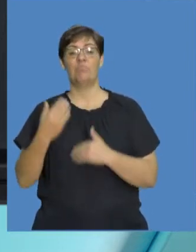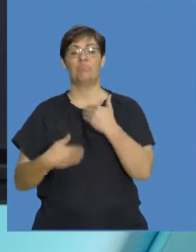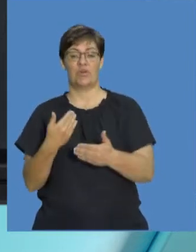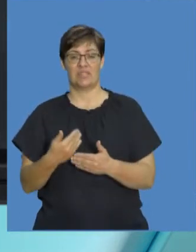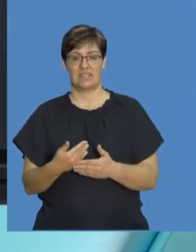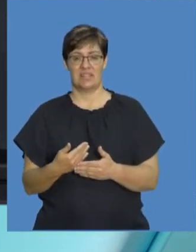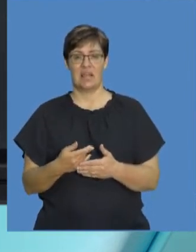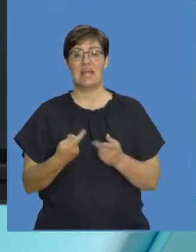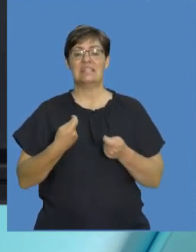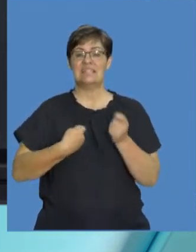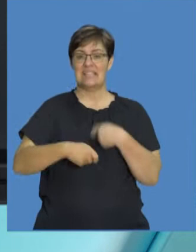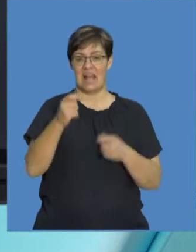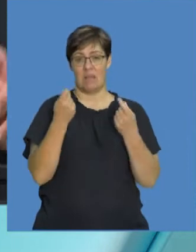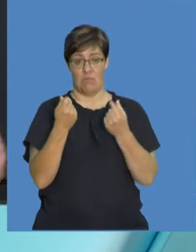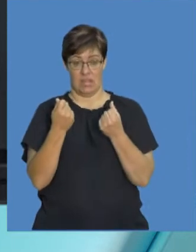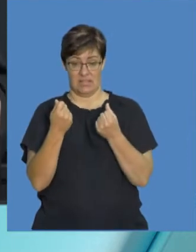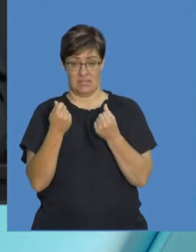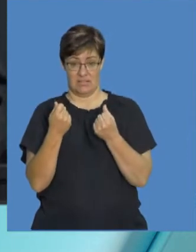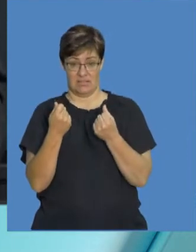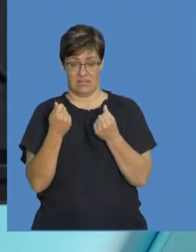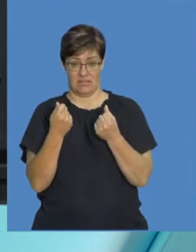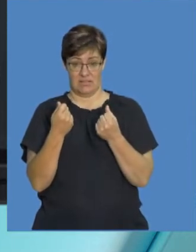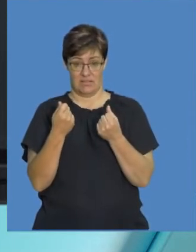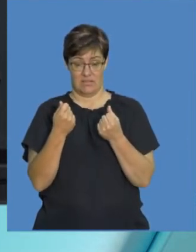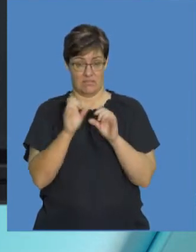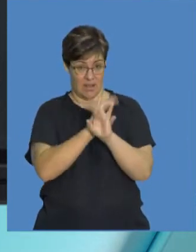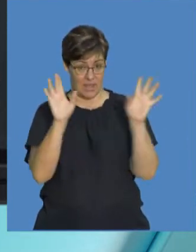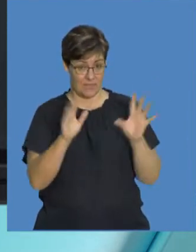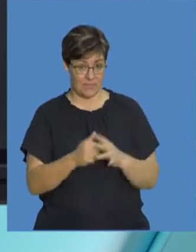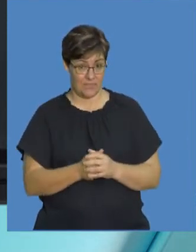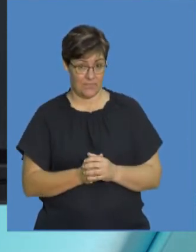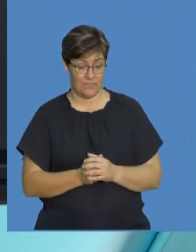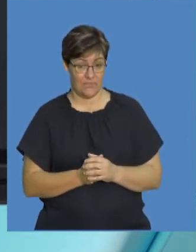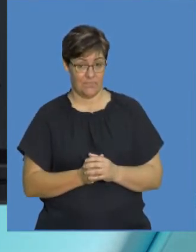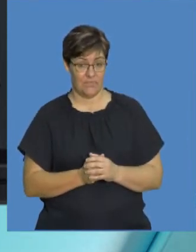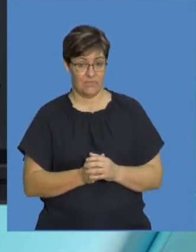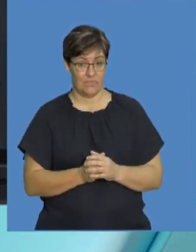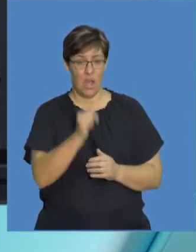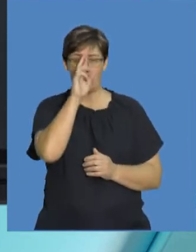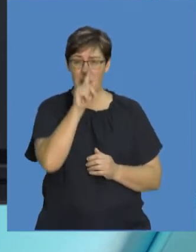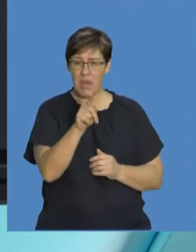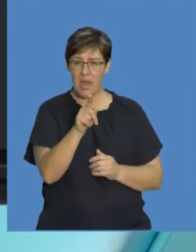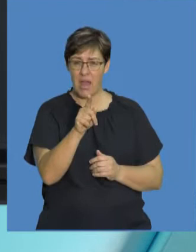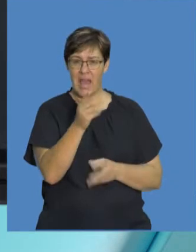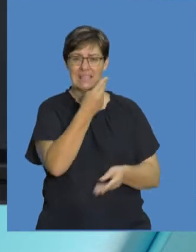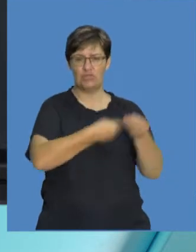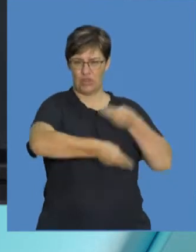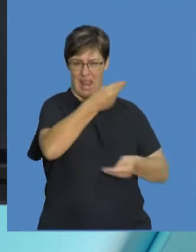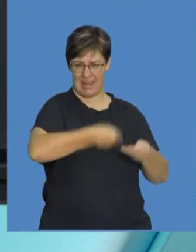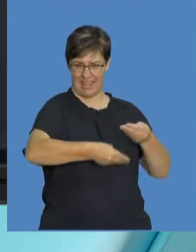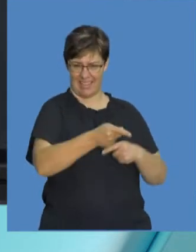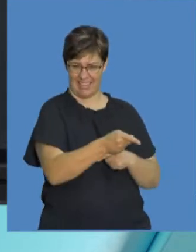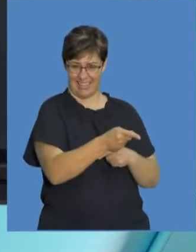processed with the selling price of the item. Clear? Remember, I'm talking